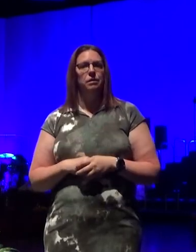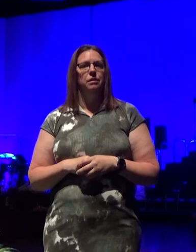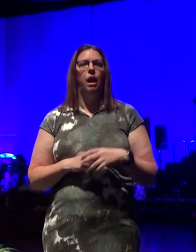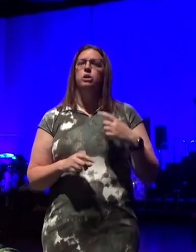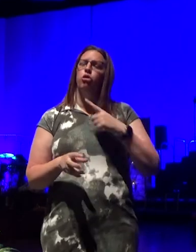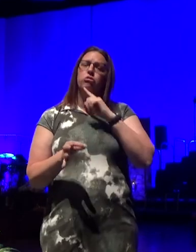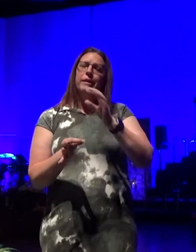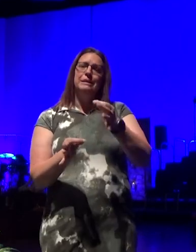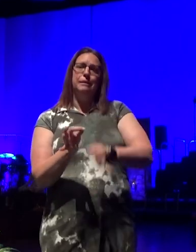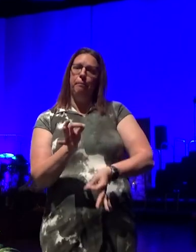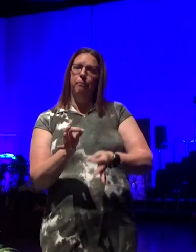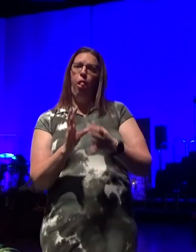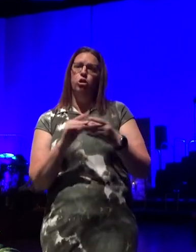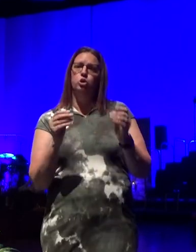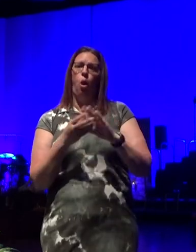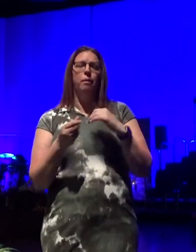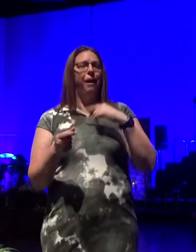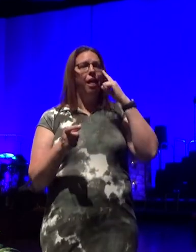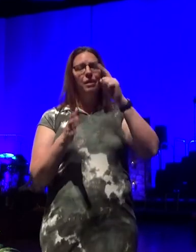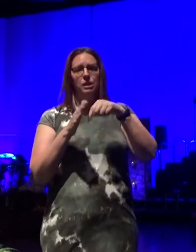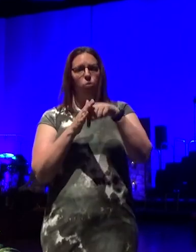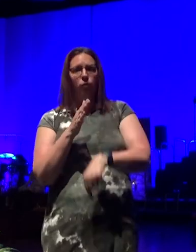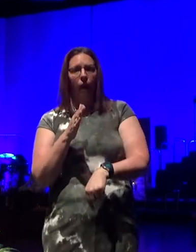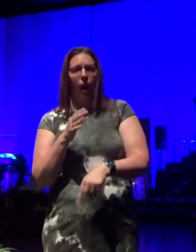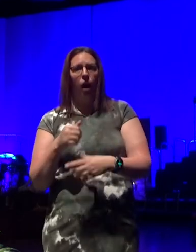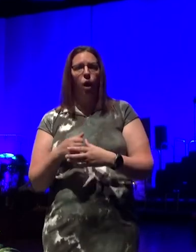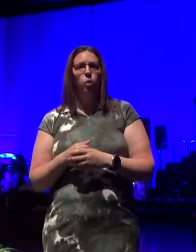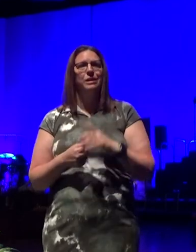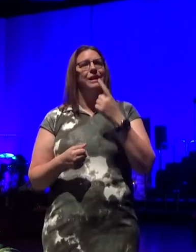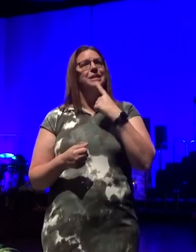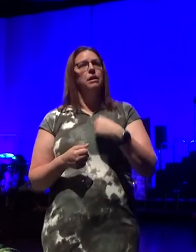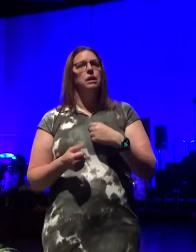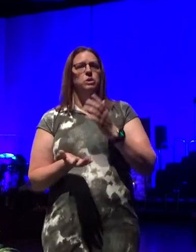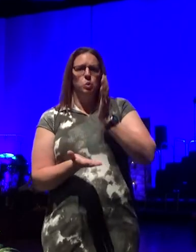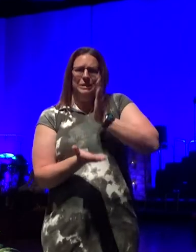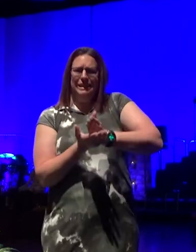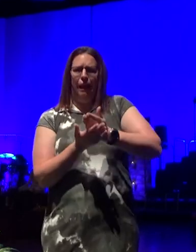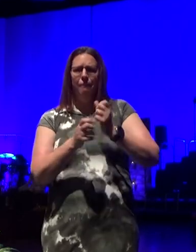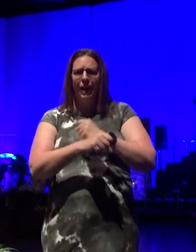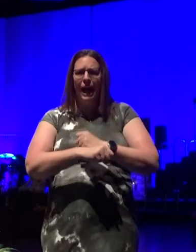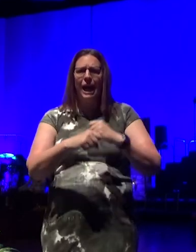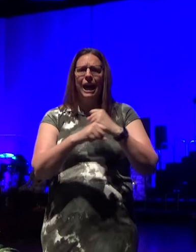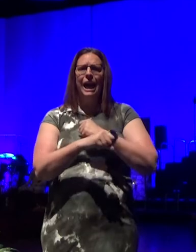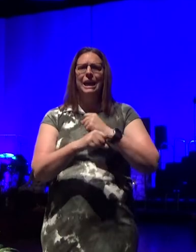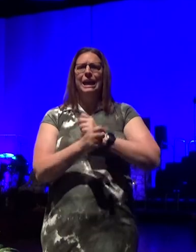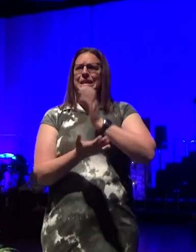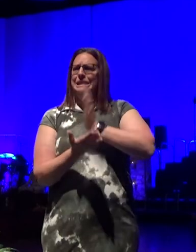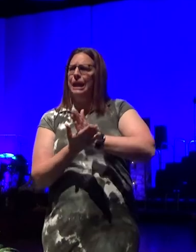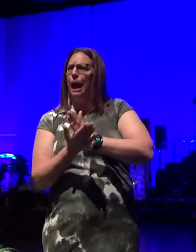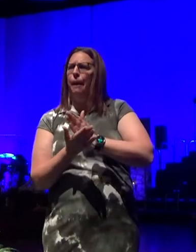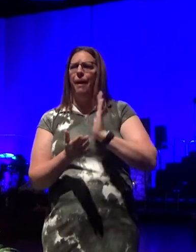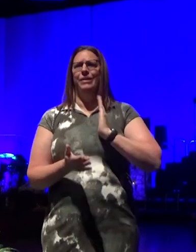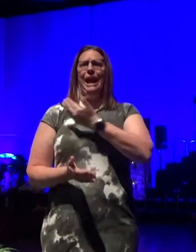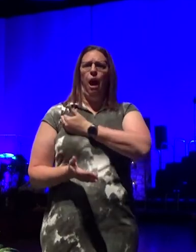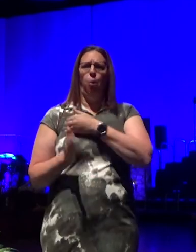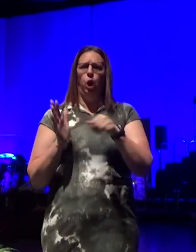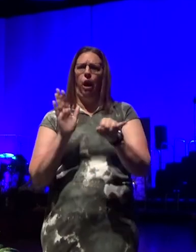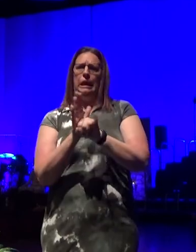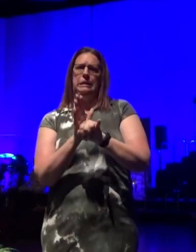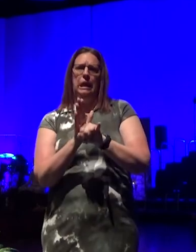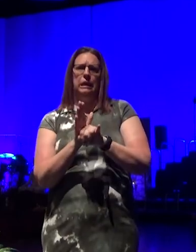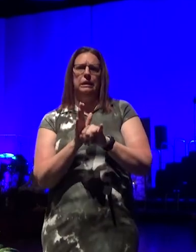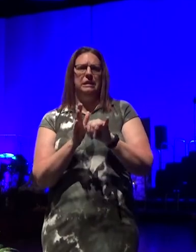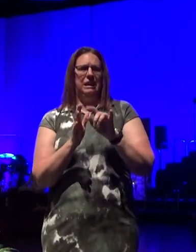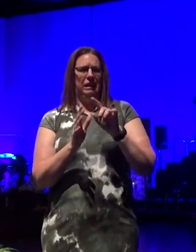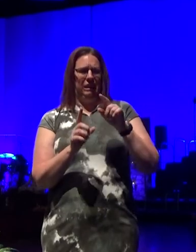one that tells us to stop grappling and fighting and having our identity in the midst of what we don't want,